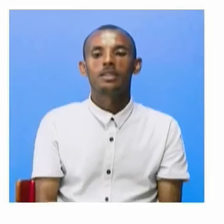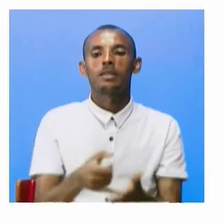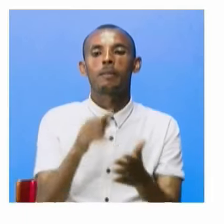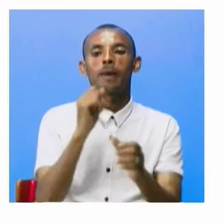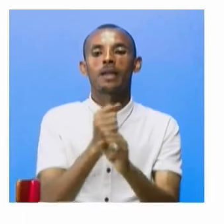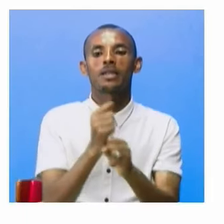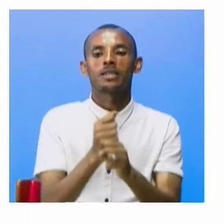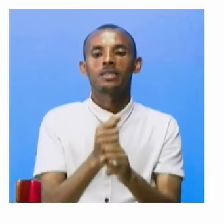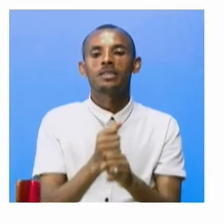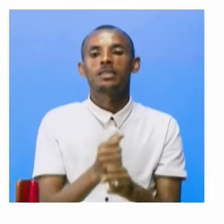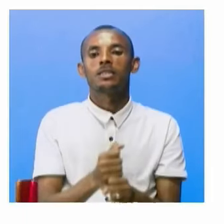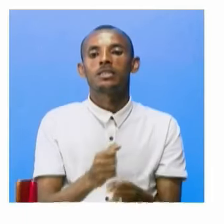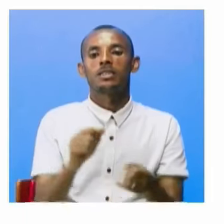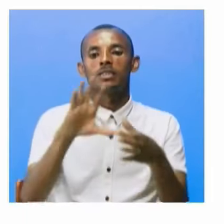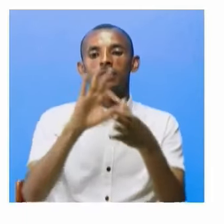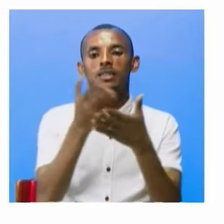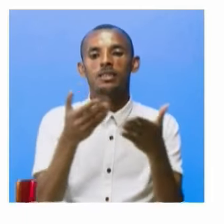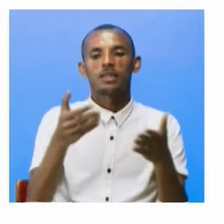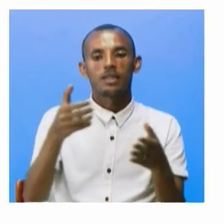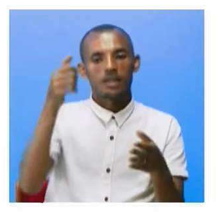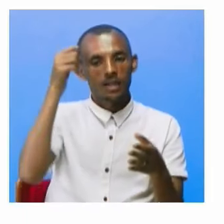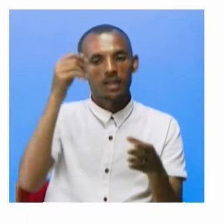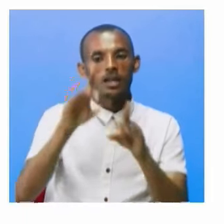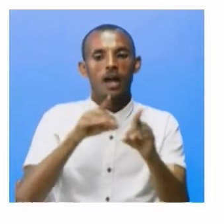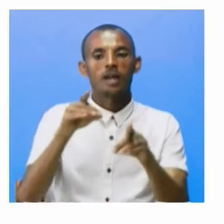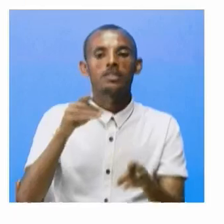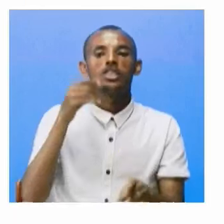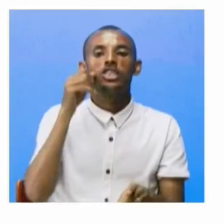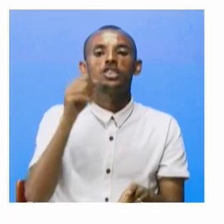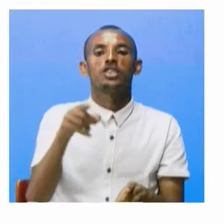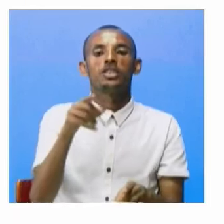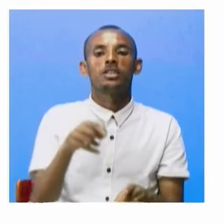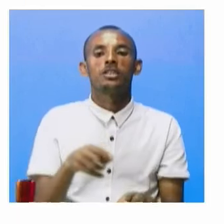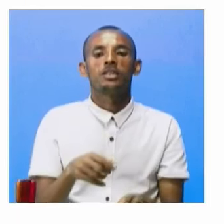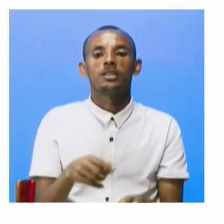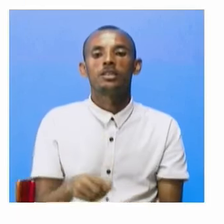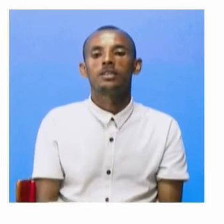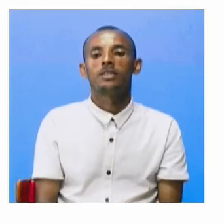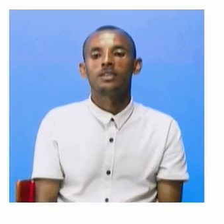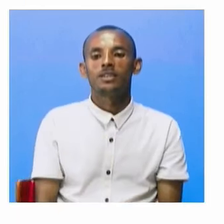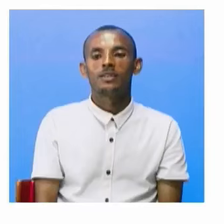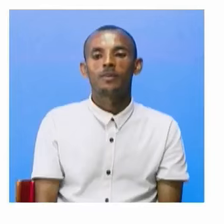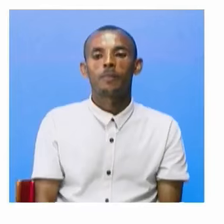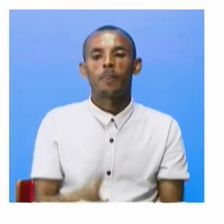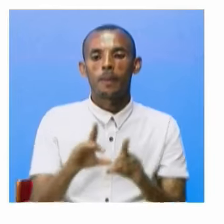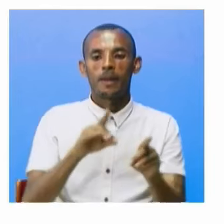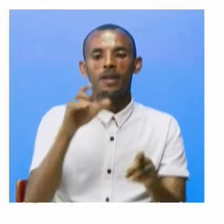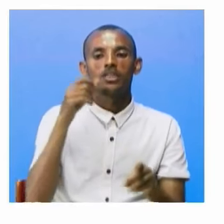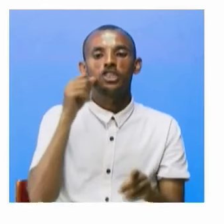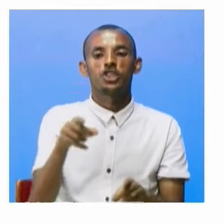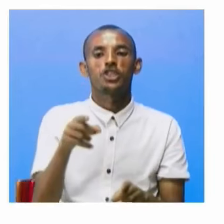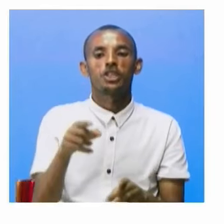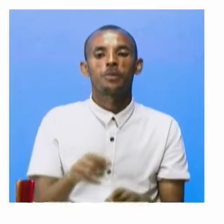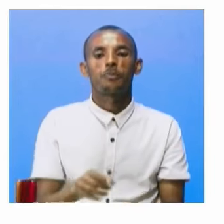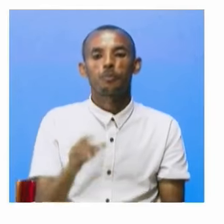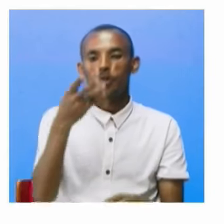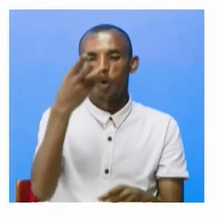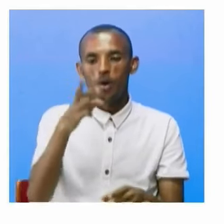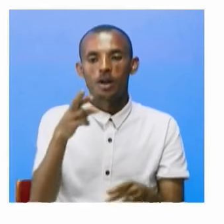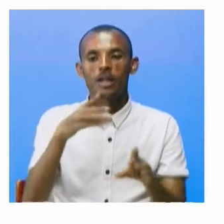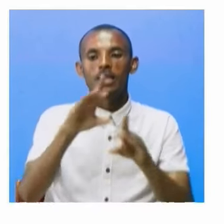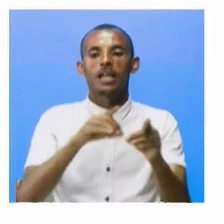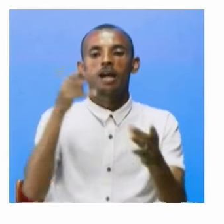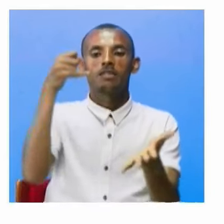it is in the middle of a sentence. Does he and does she, or